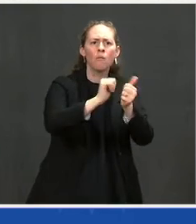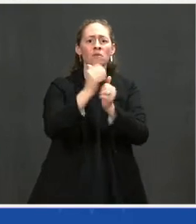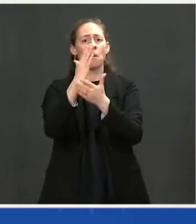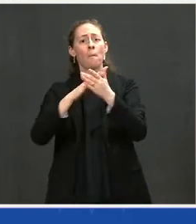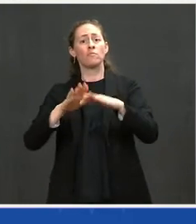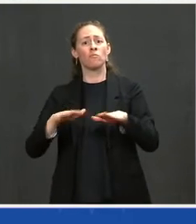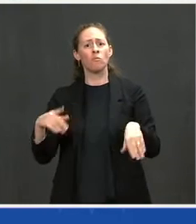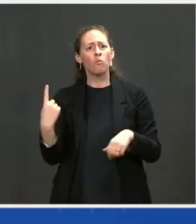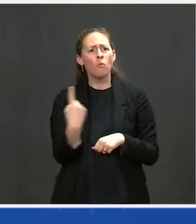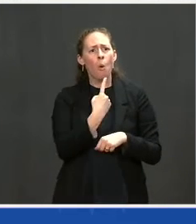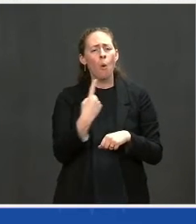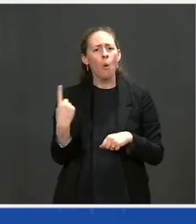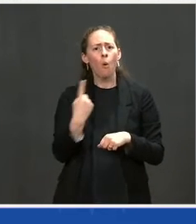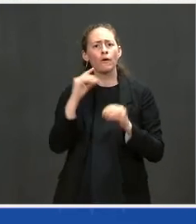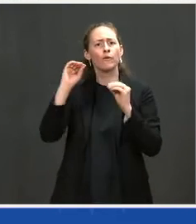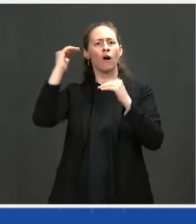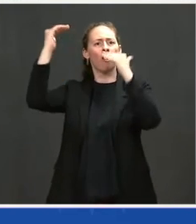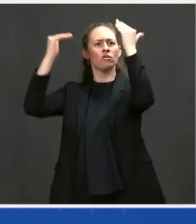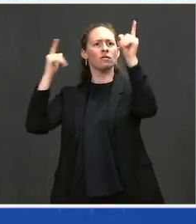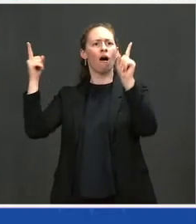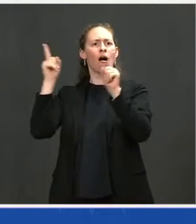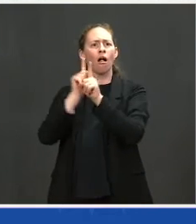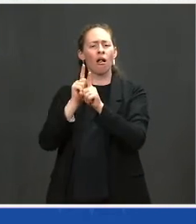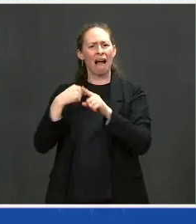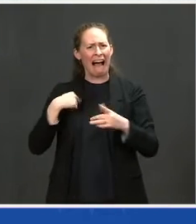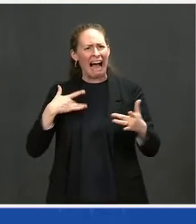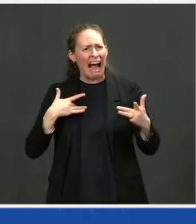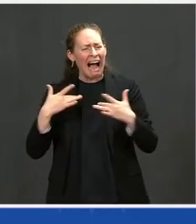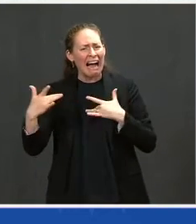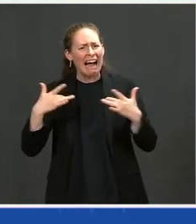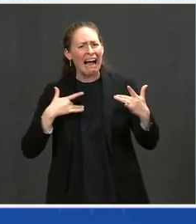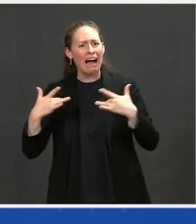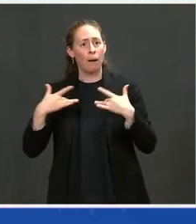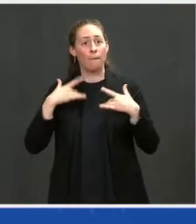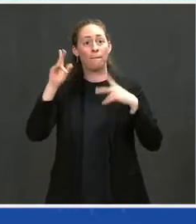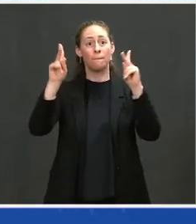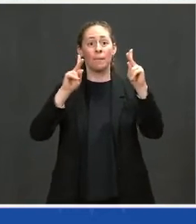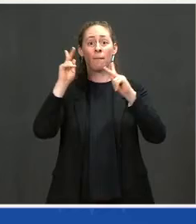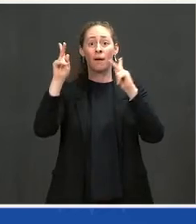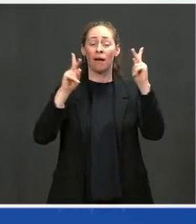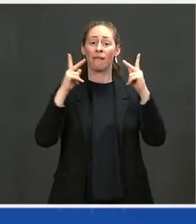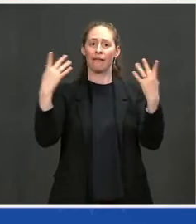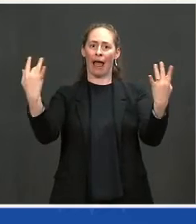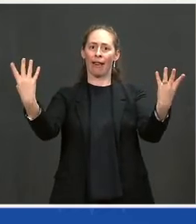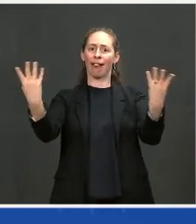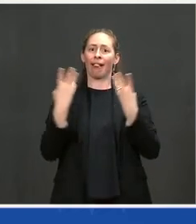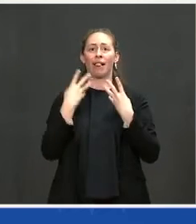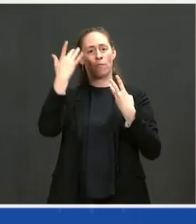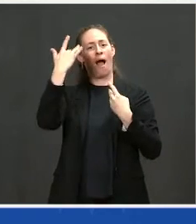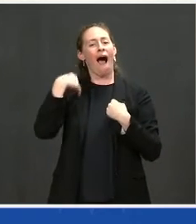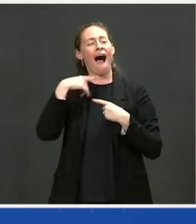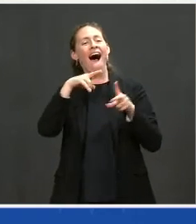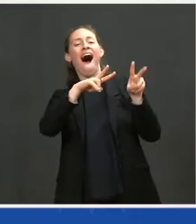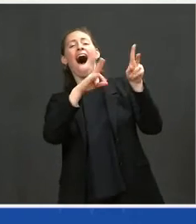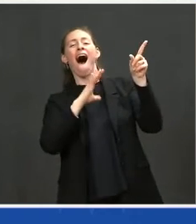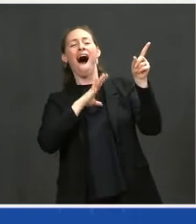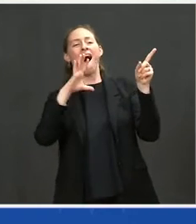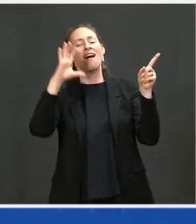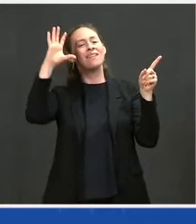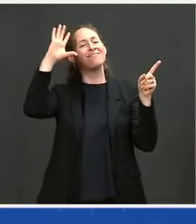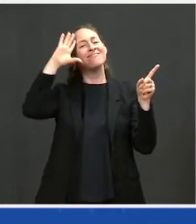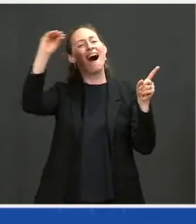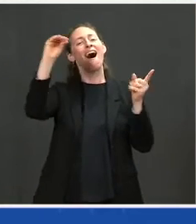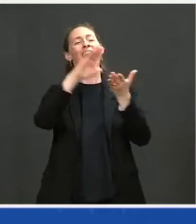flattered. People are coming because I'm the nice guy. That's the reason why it's happening. That I'm a decent man, or however it's phrased. That's